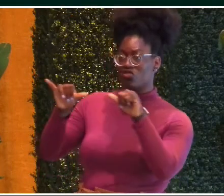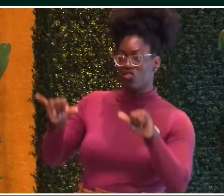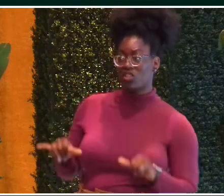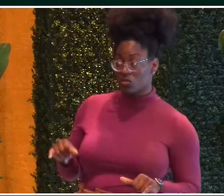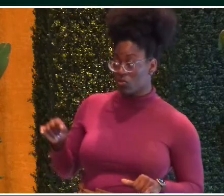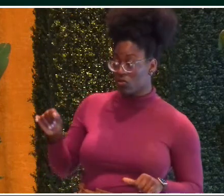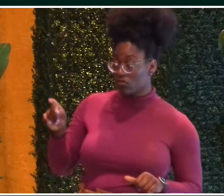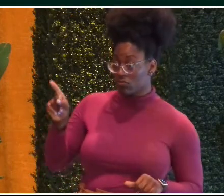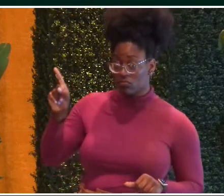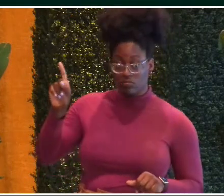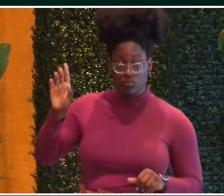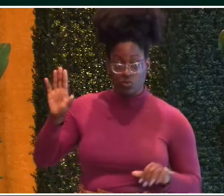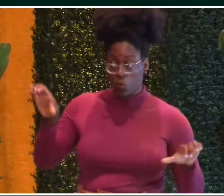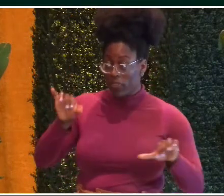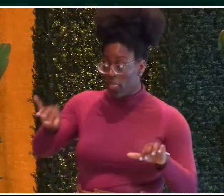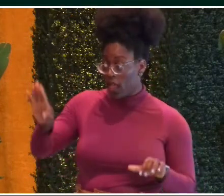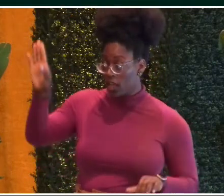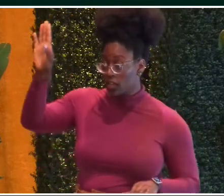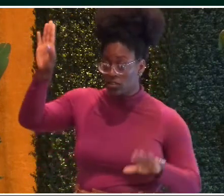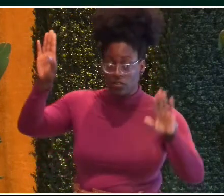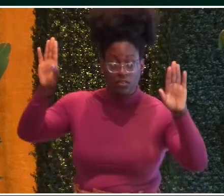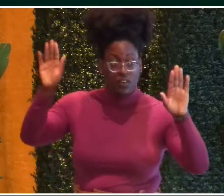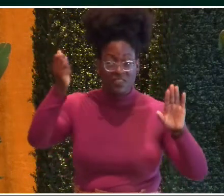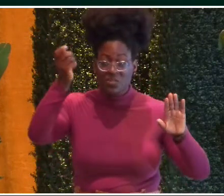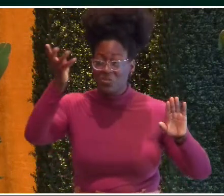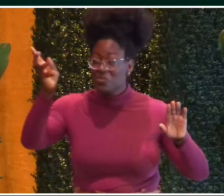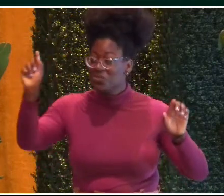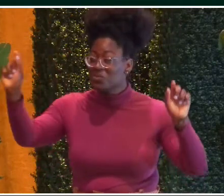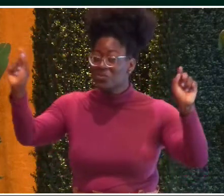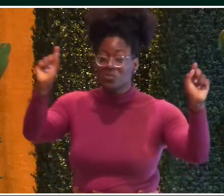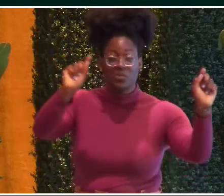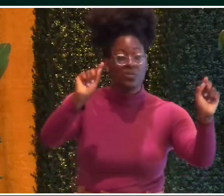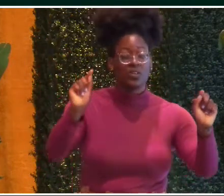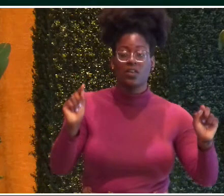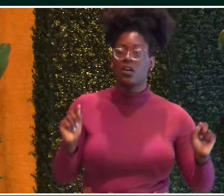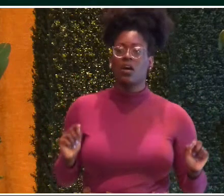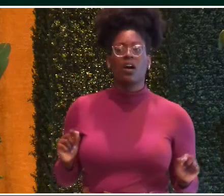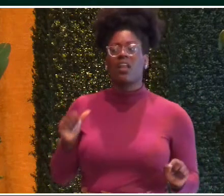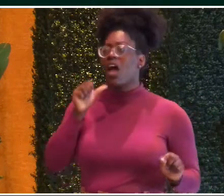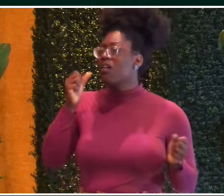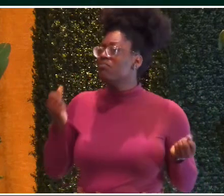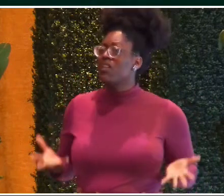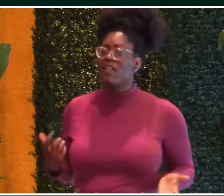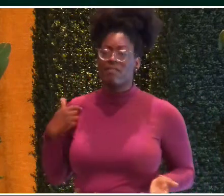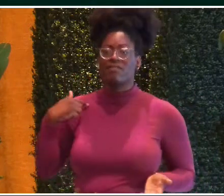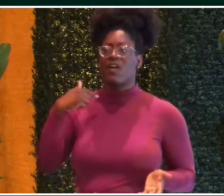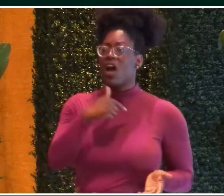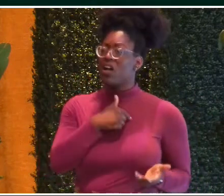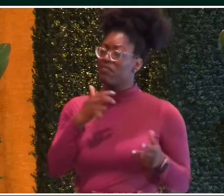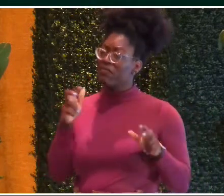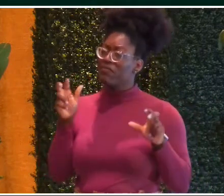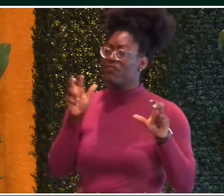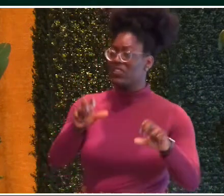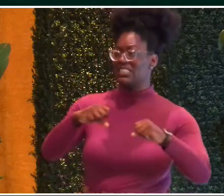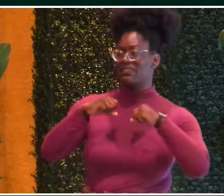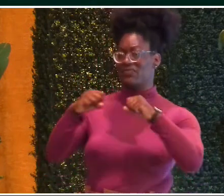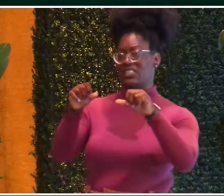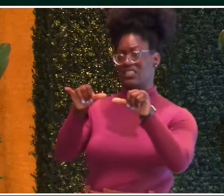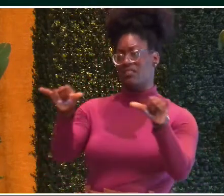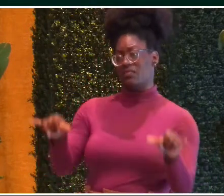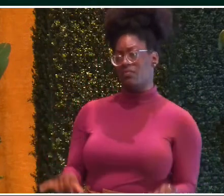few of us are. Very few of us are. I'm telling you, it doesn't matter who wins in the US in